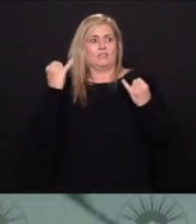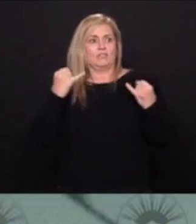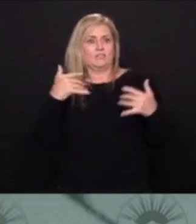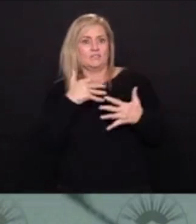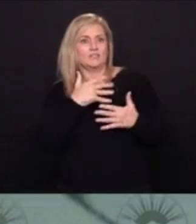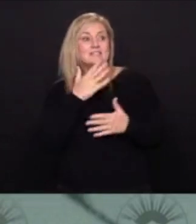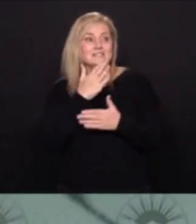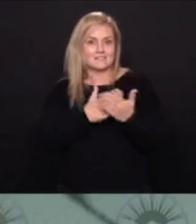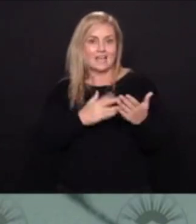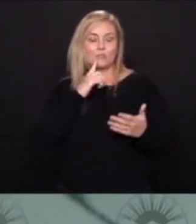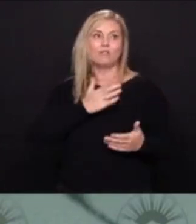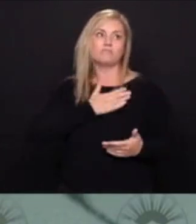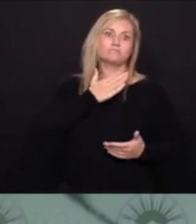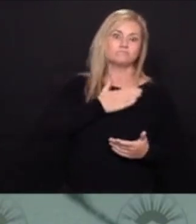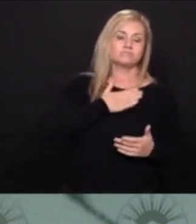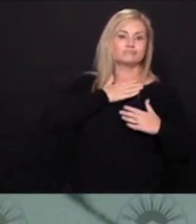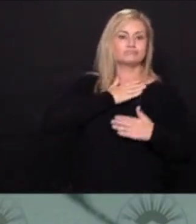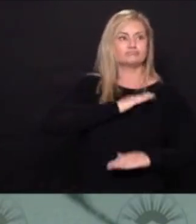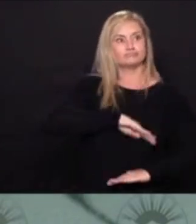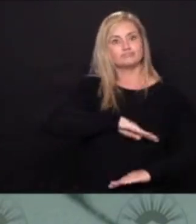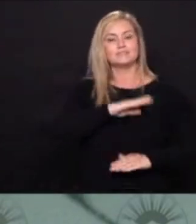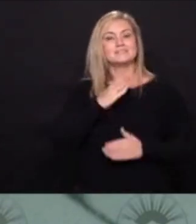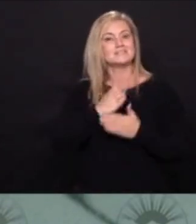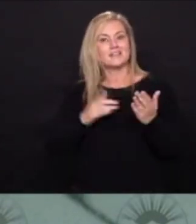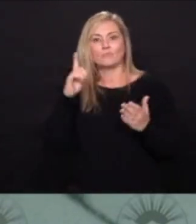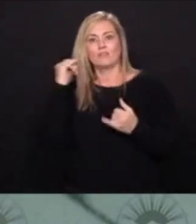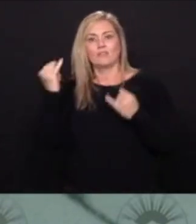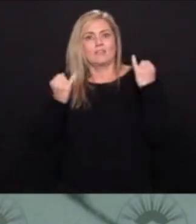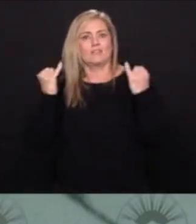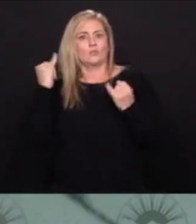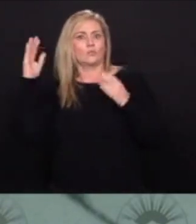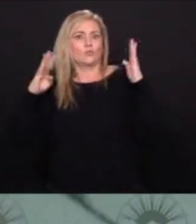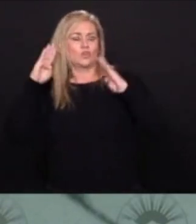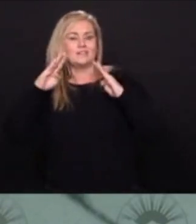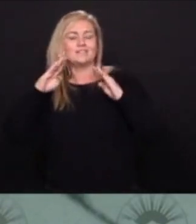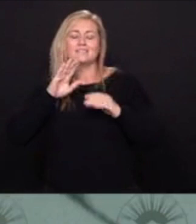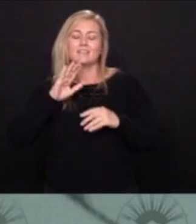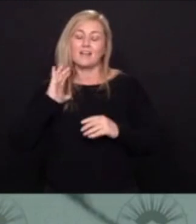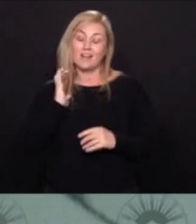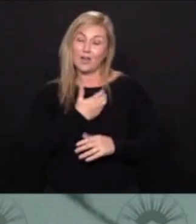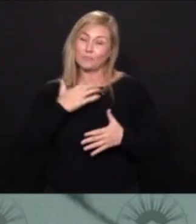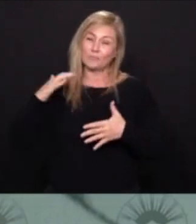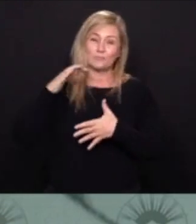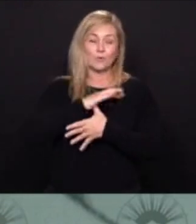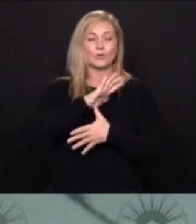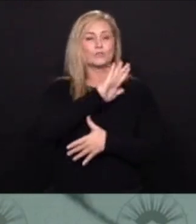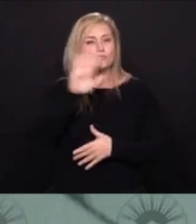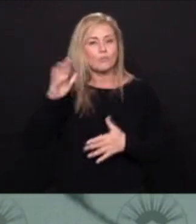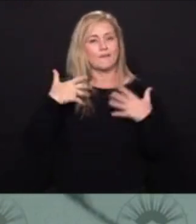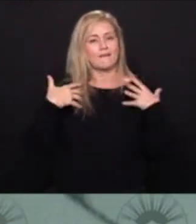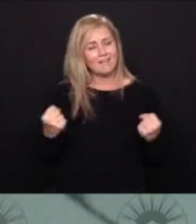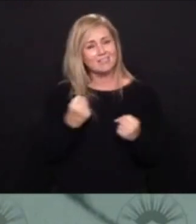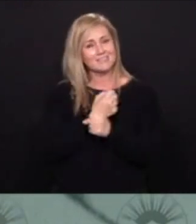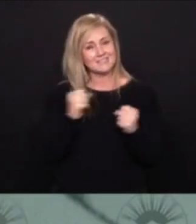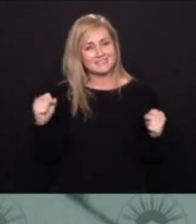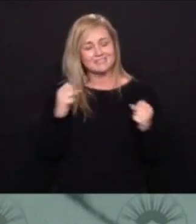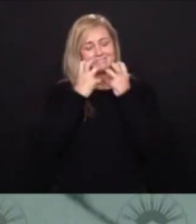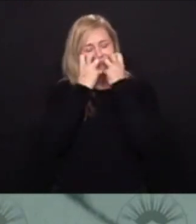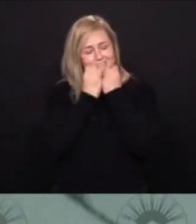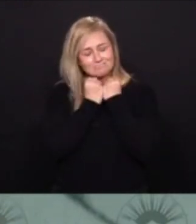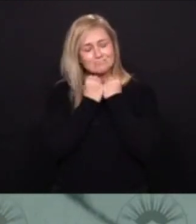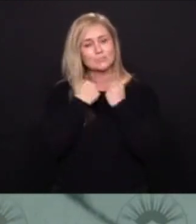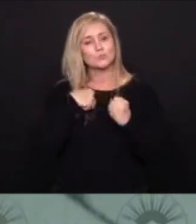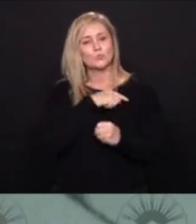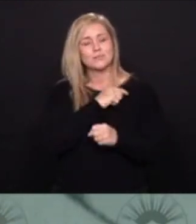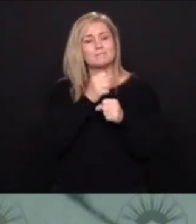for others. Our priority is your health and safety. We are doing everything that we can do to make